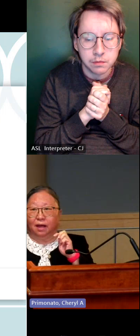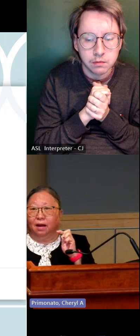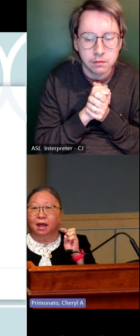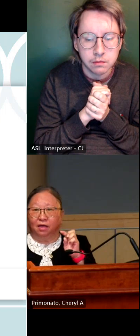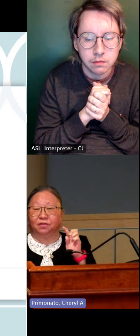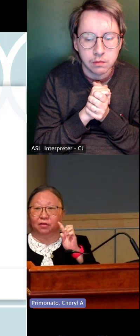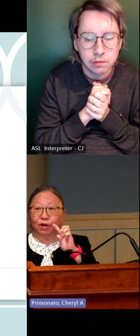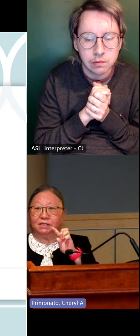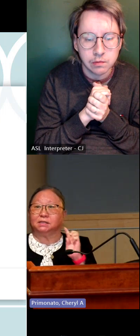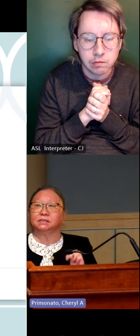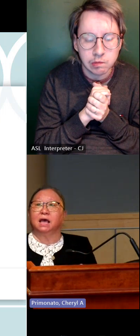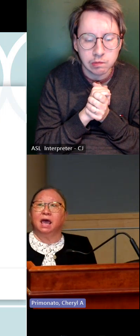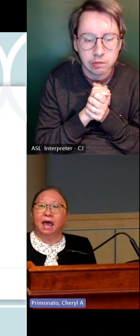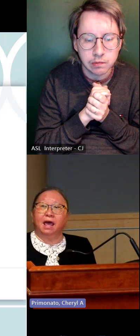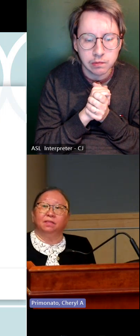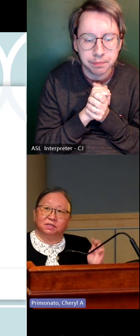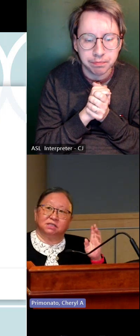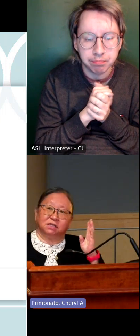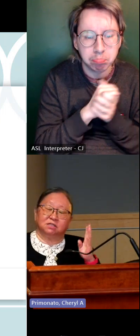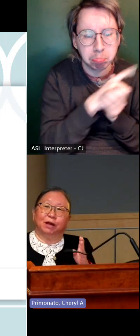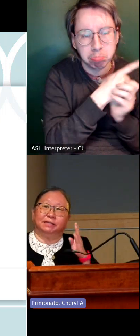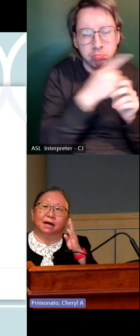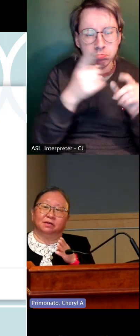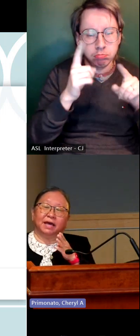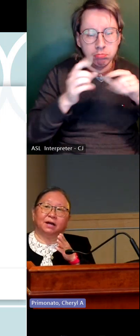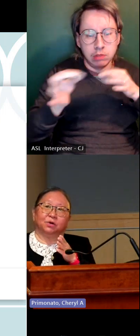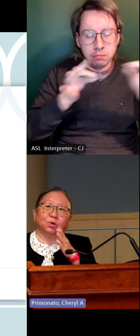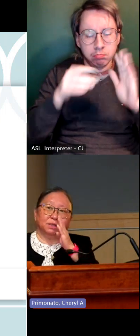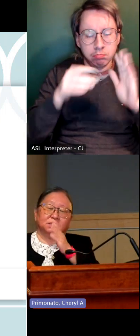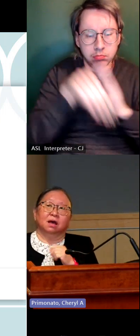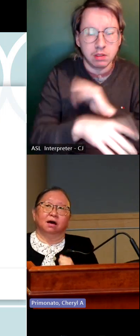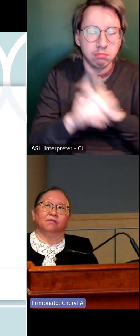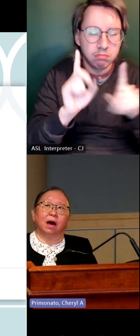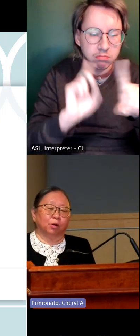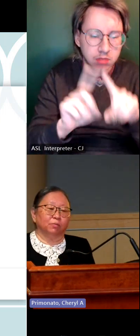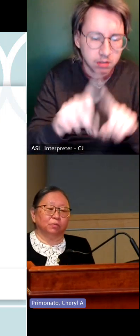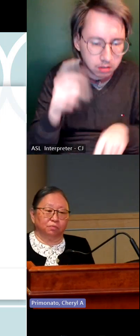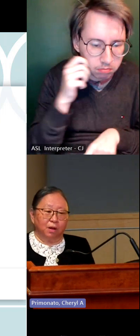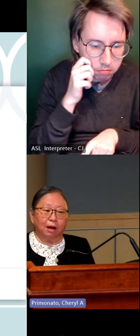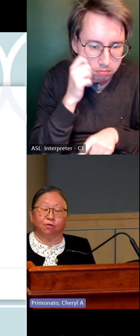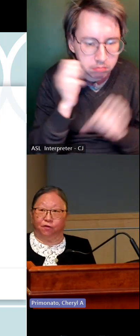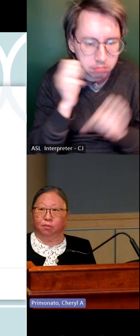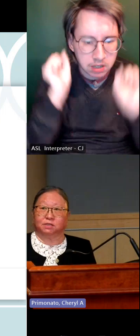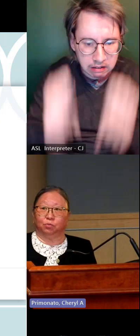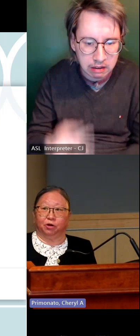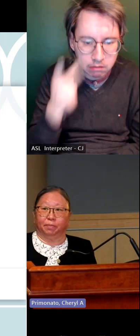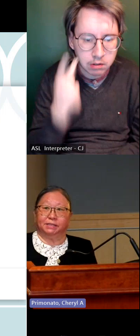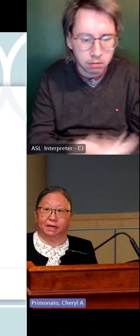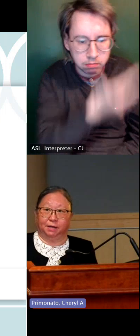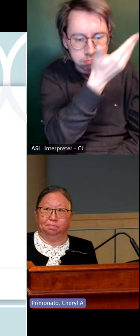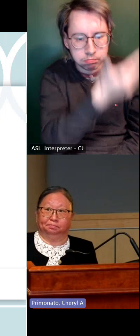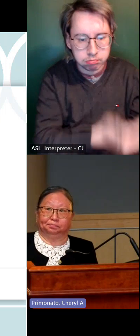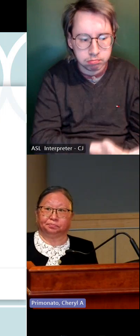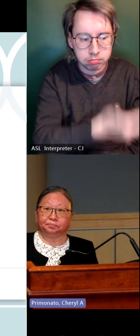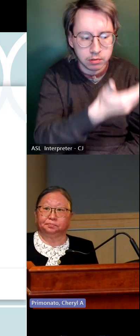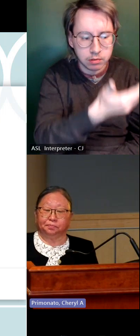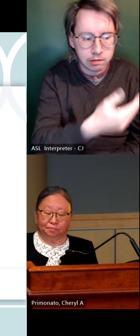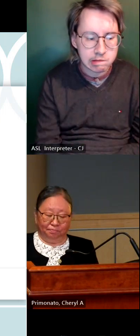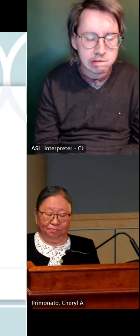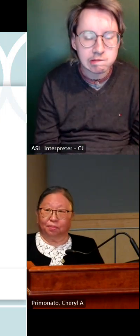the ethnic races. And this is just the breakdown of the categories of our firms that we are maintaining.